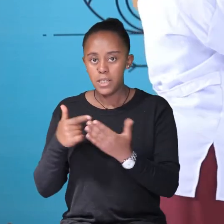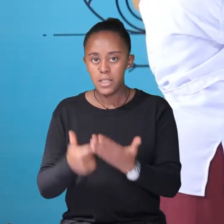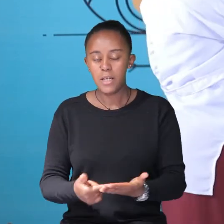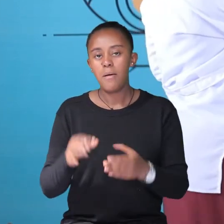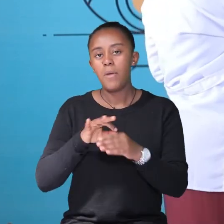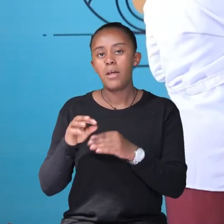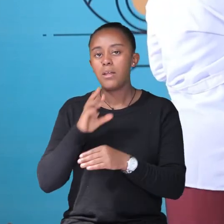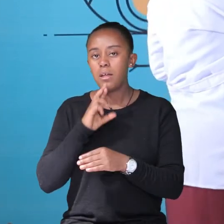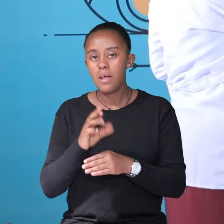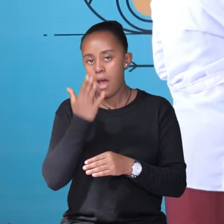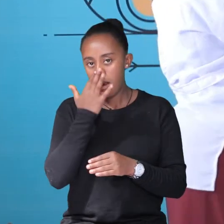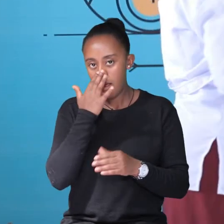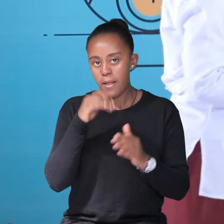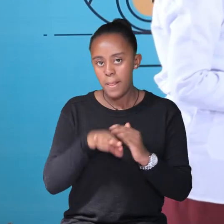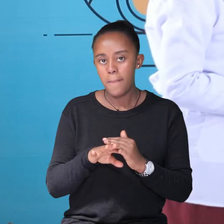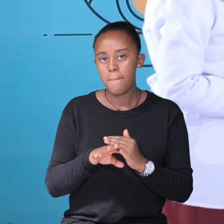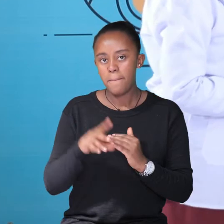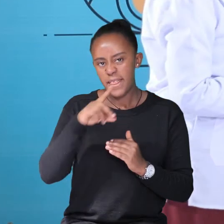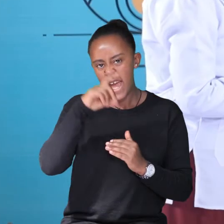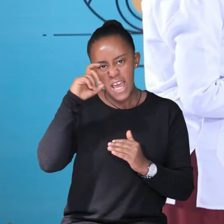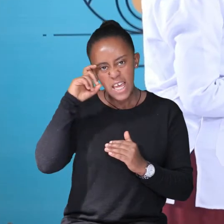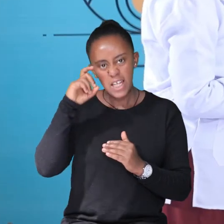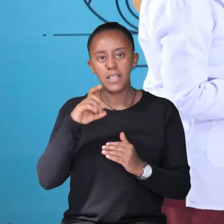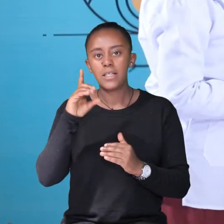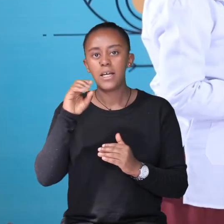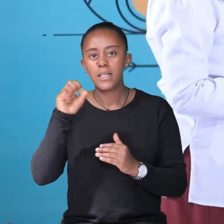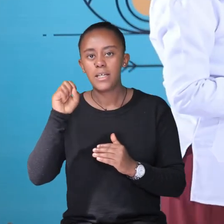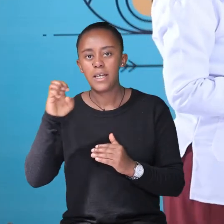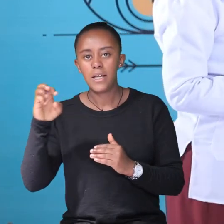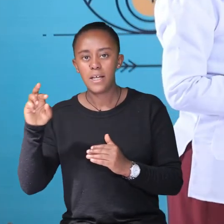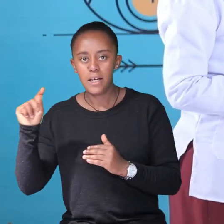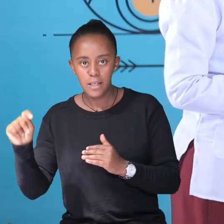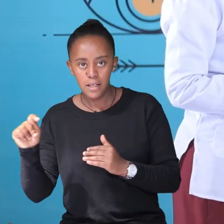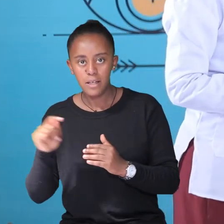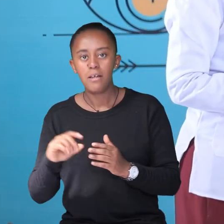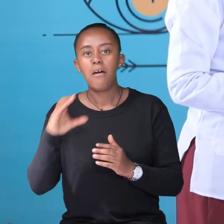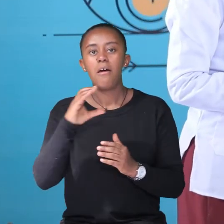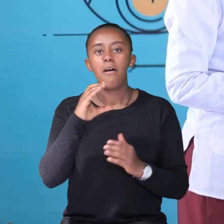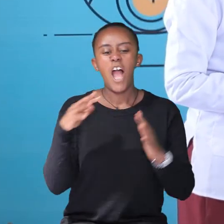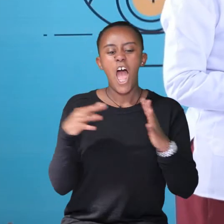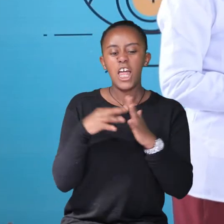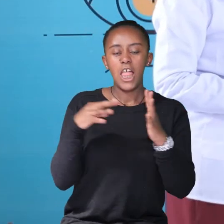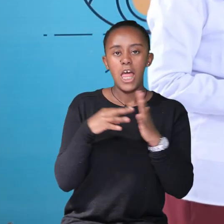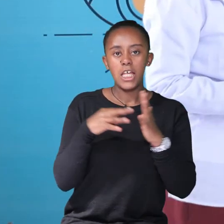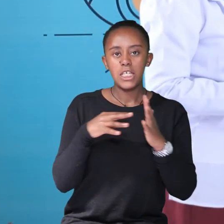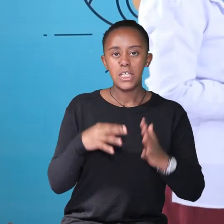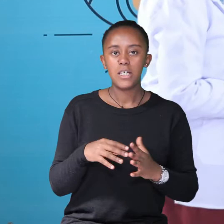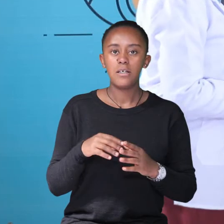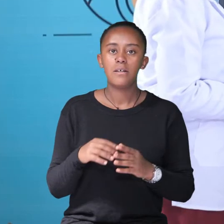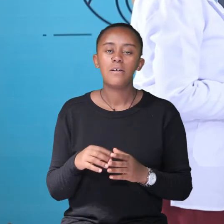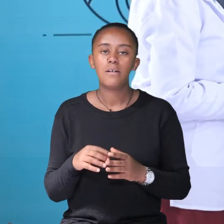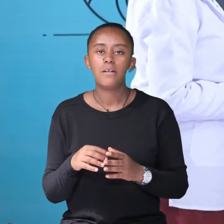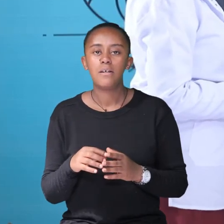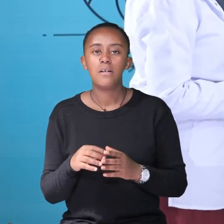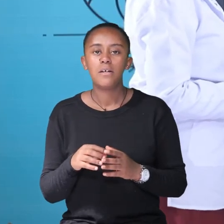plants are adapted in desert environment. You can take example cactus, balas, pineapple, and so